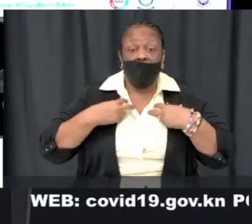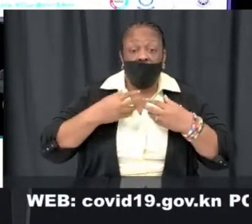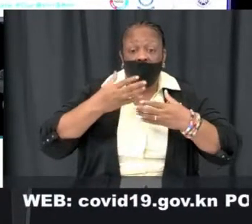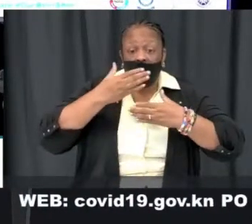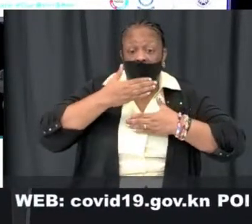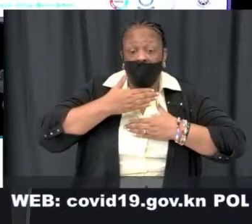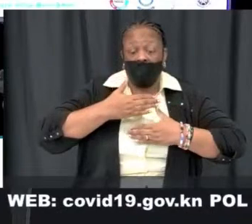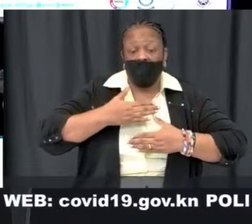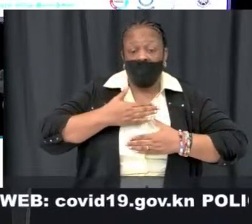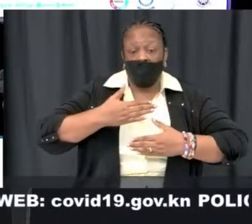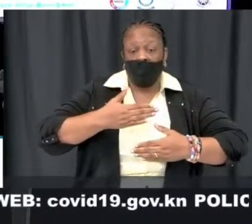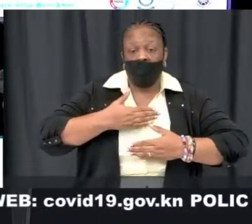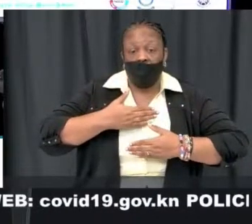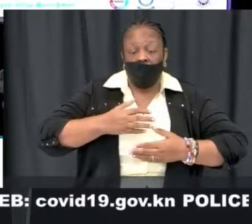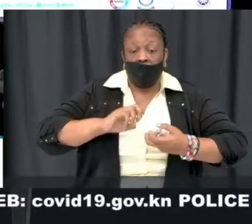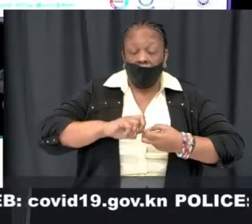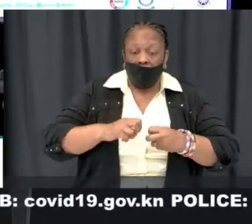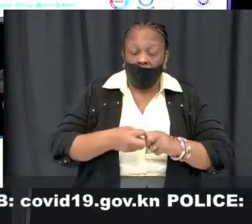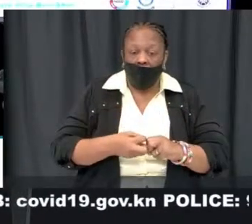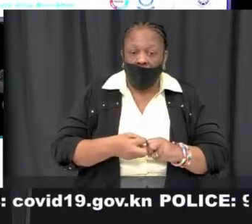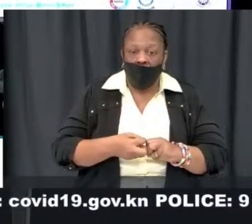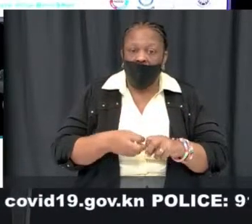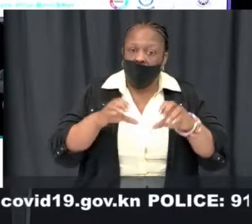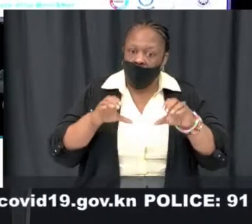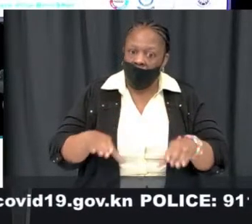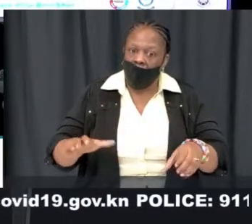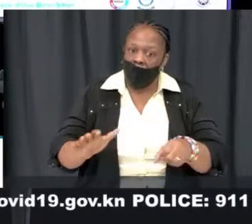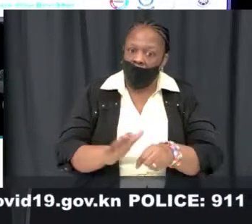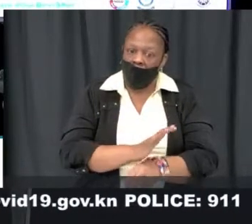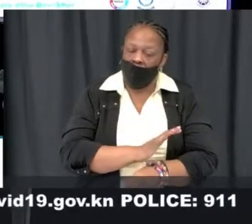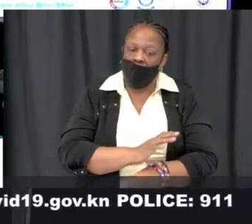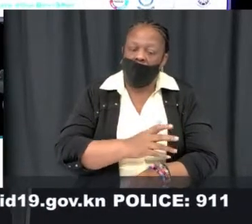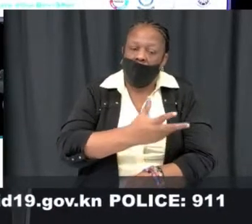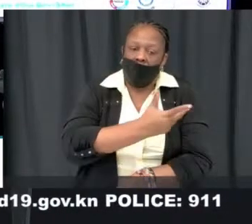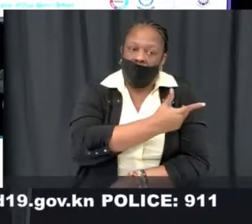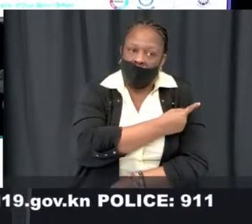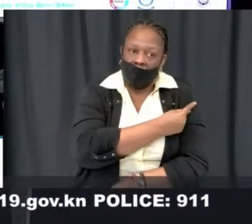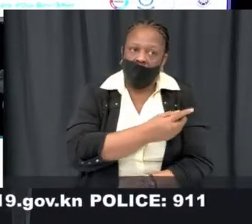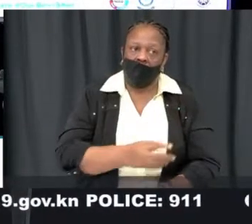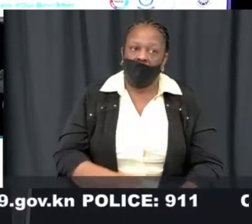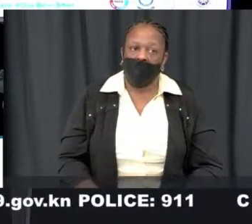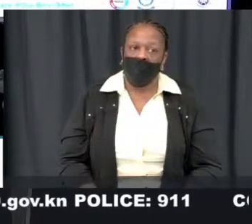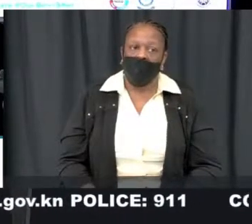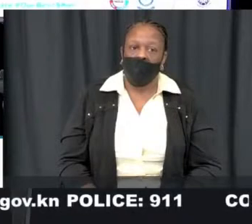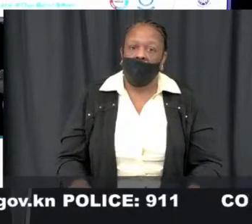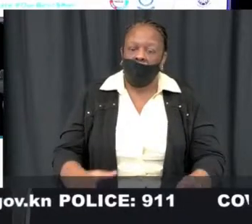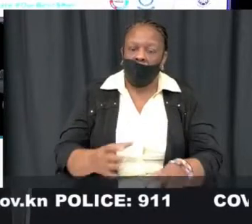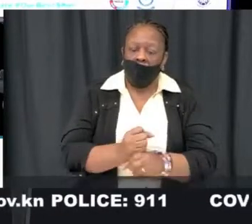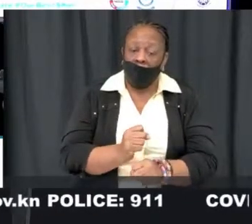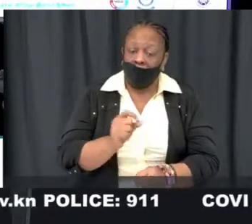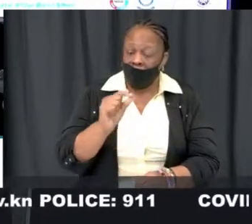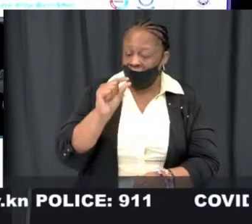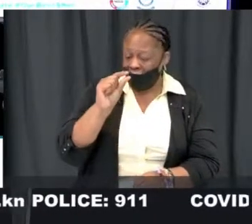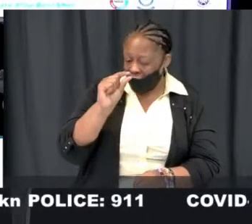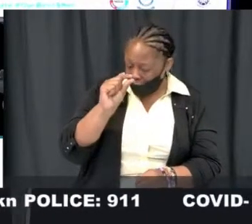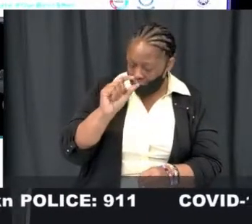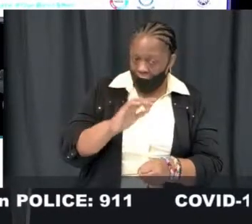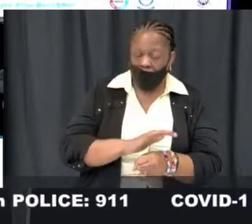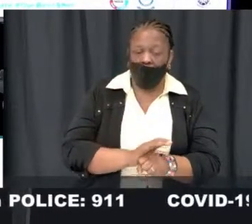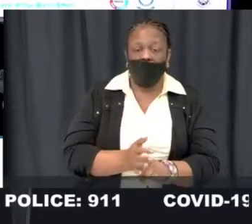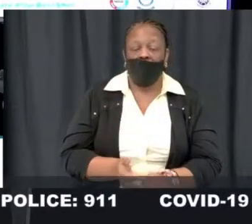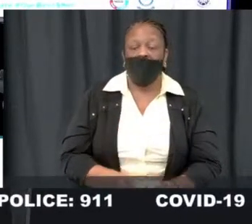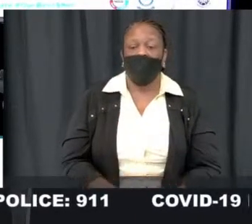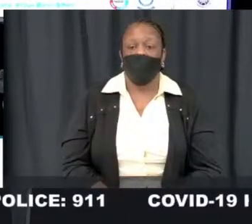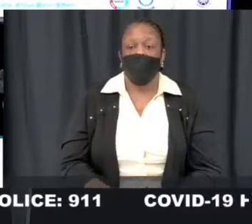fully vaccinated. You can be fully vaccinated and get a mild case of COVID. You can also get